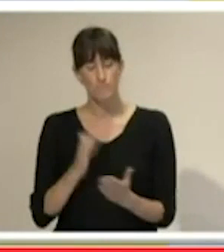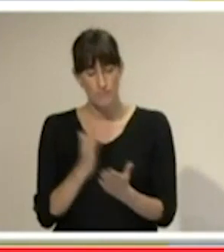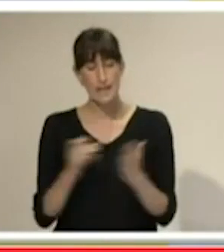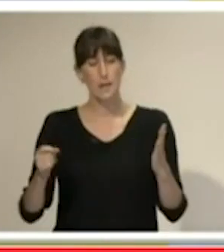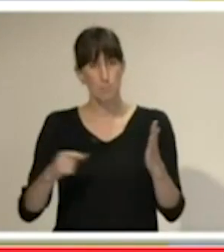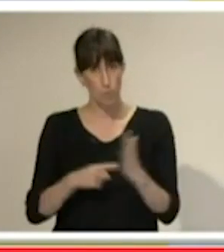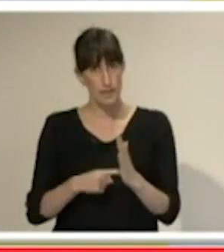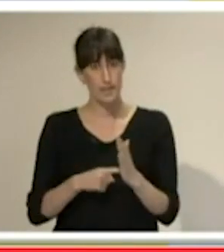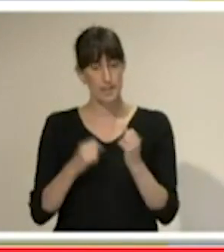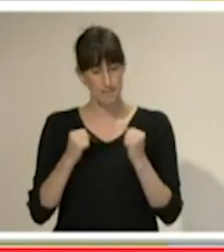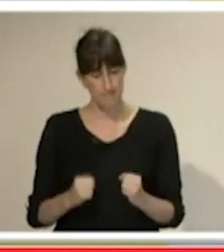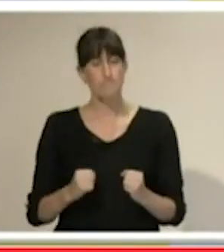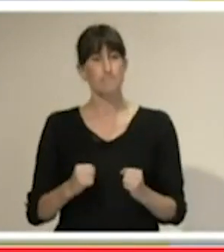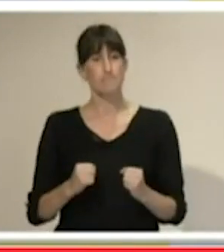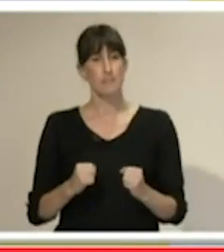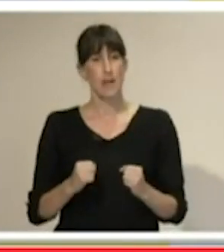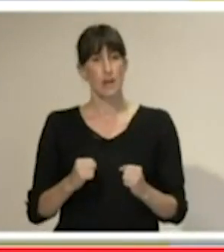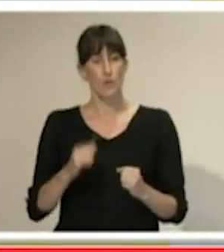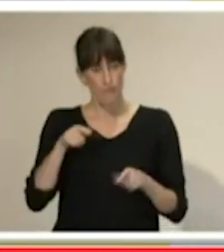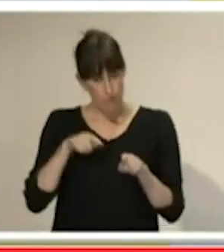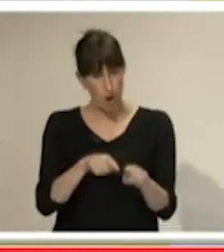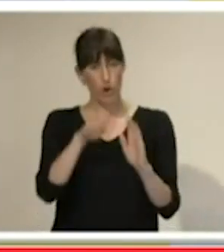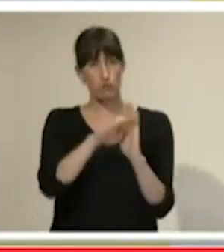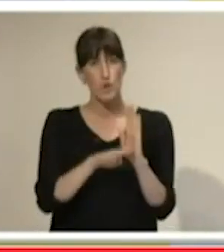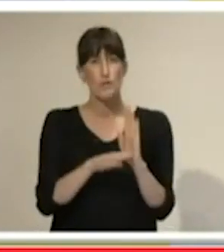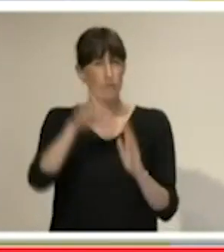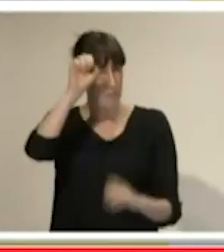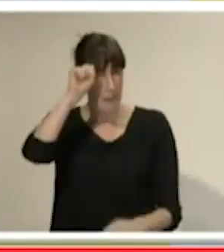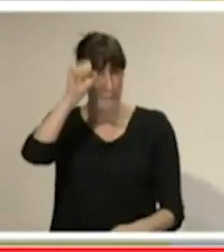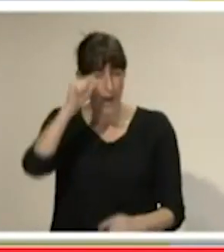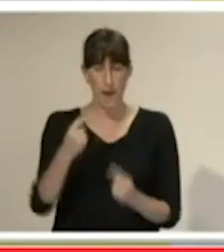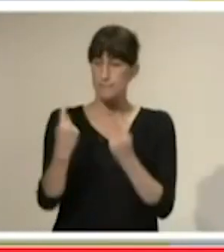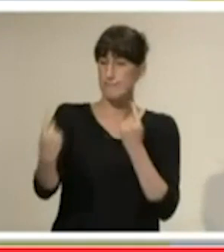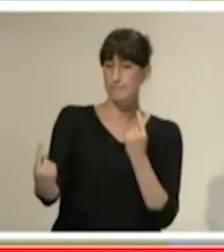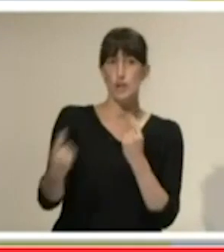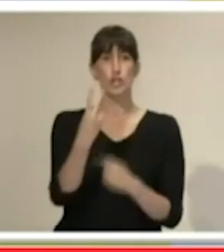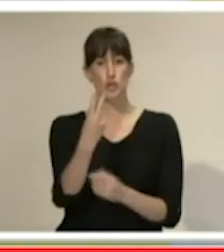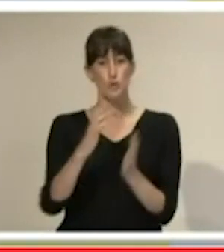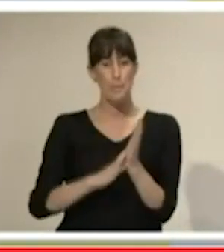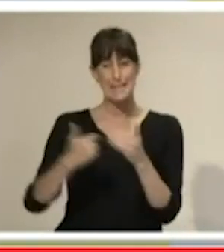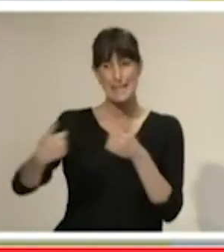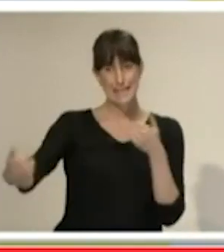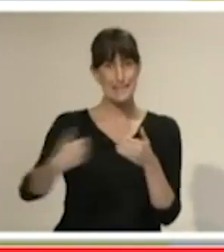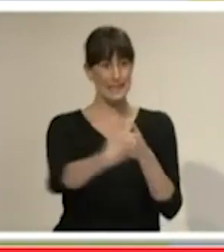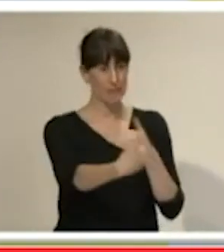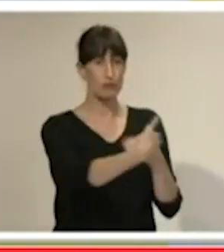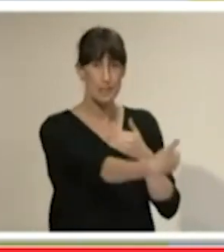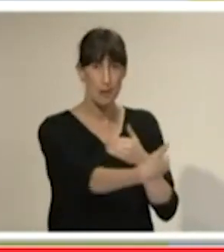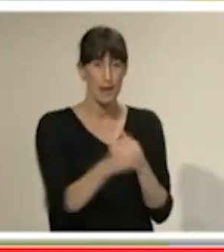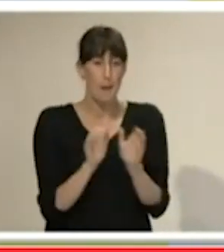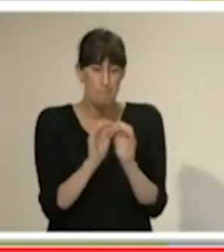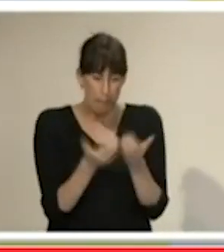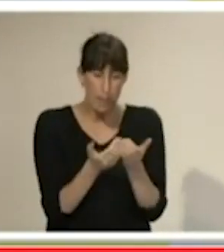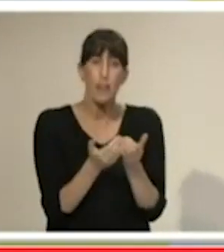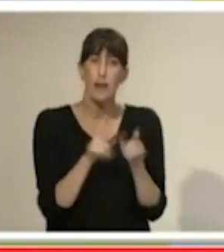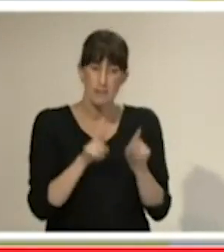particular maintain the guidelines around physical distancing, keeping within bubbles, good hand hygiene and not going out